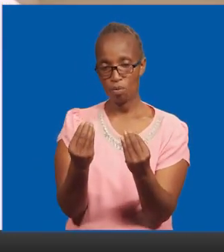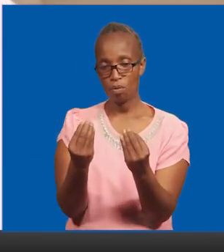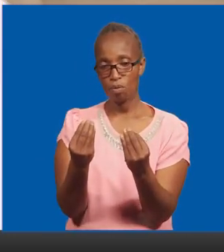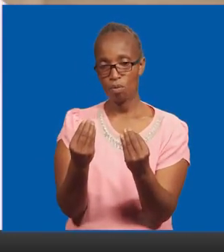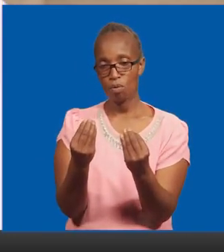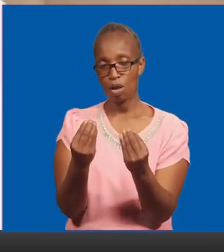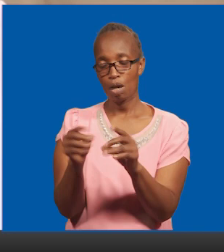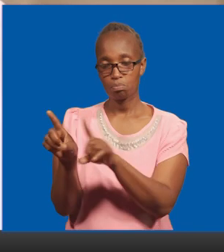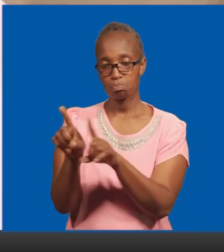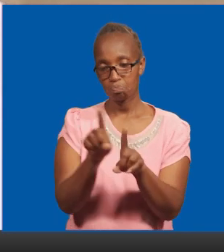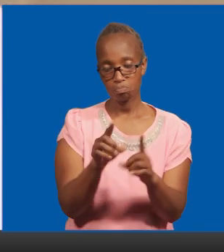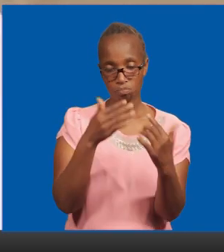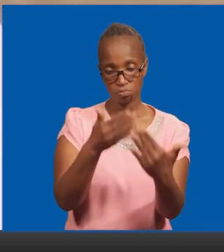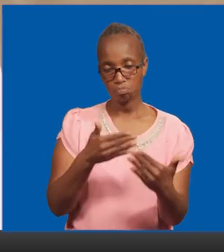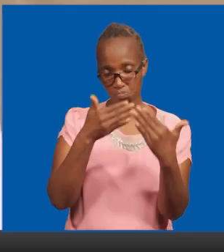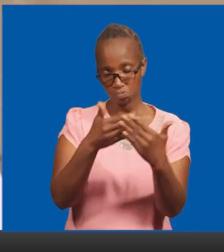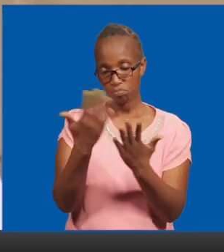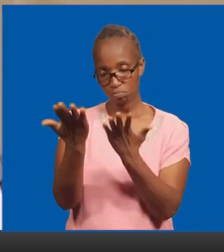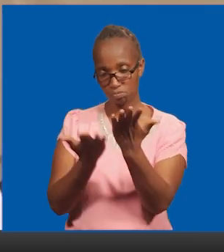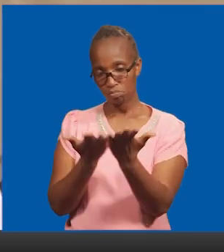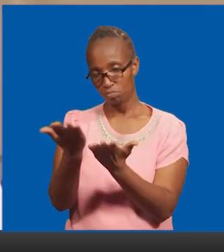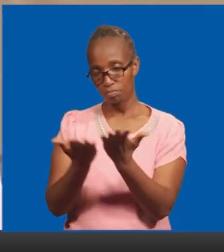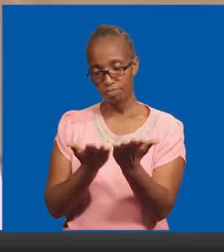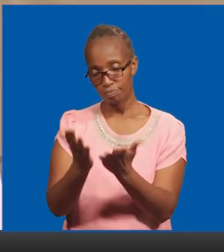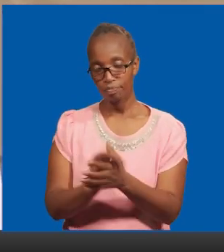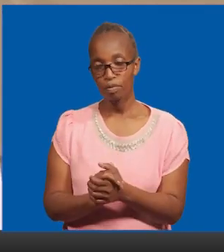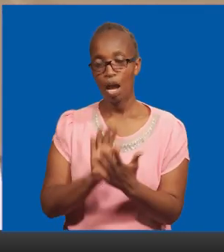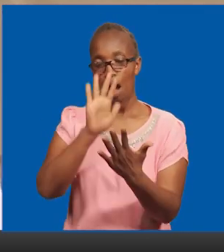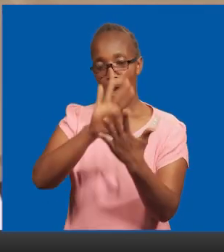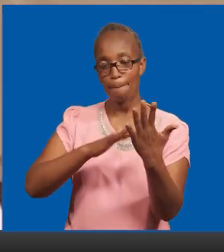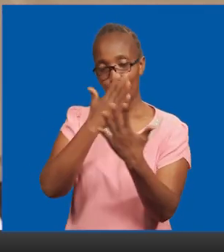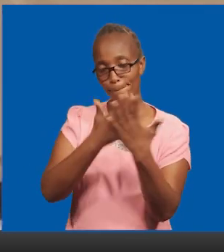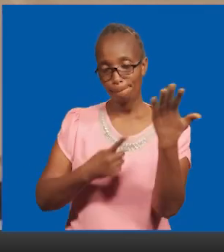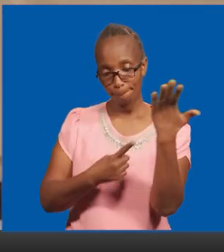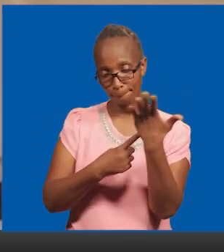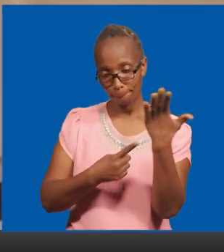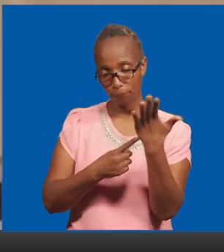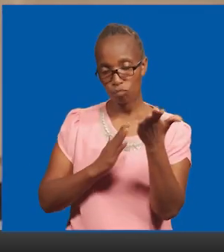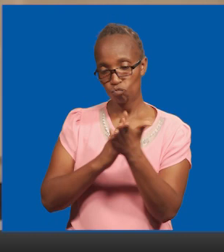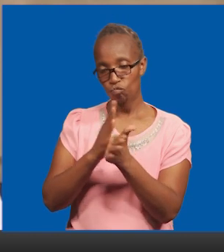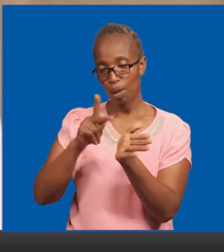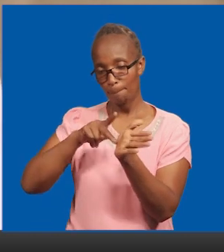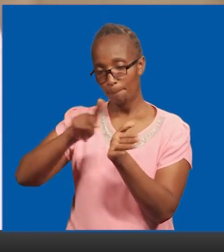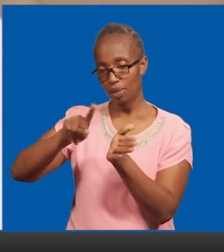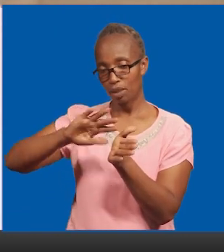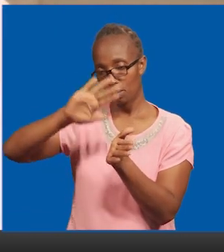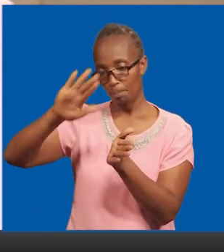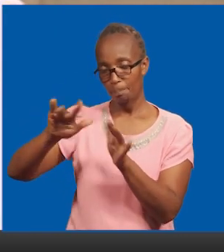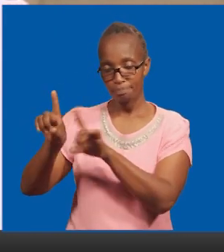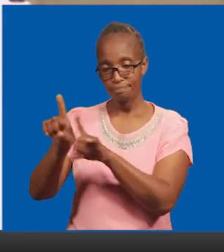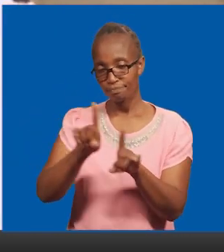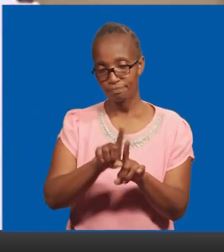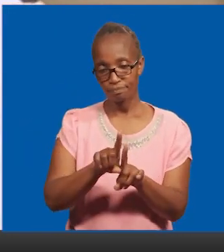simplify the tax regime to ease compliance and service delivery, apply cutting-edge technology